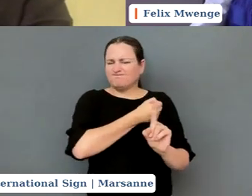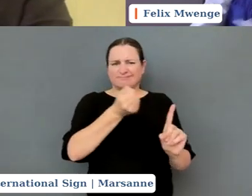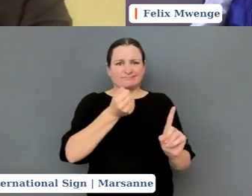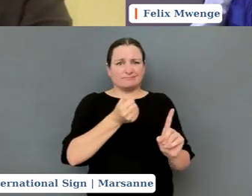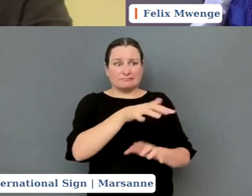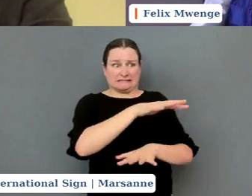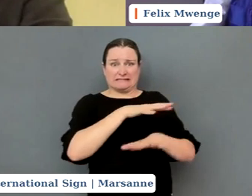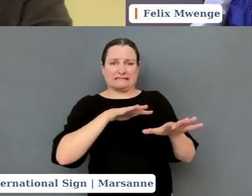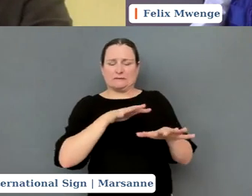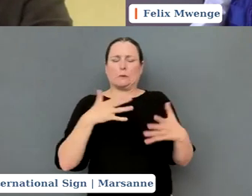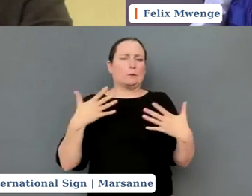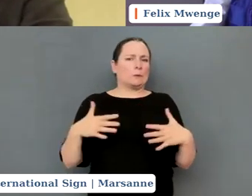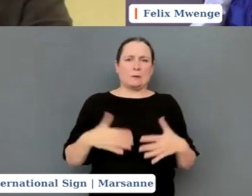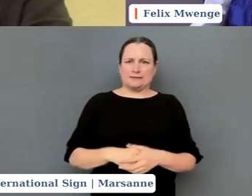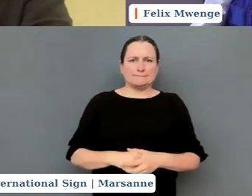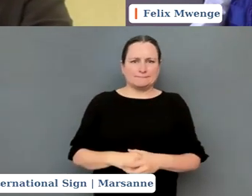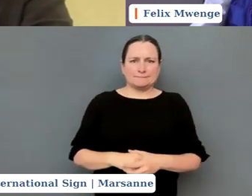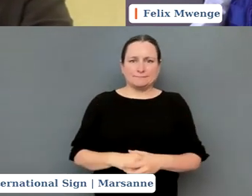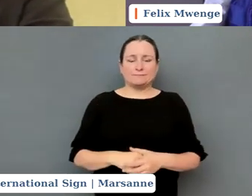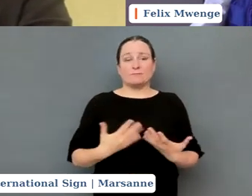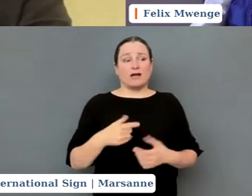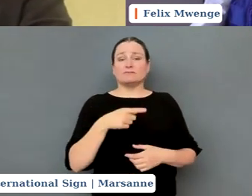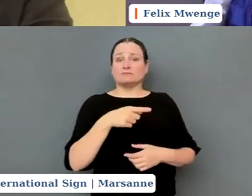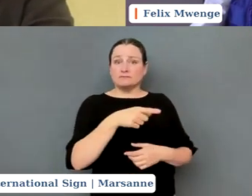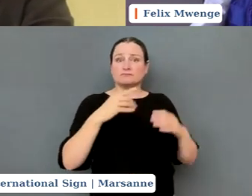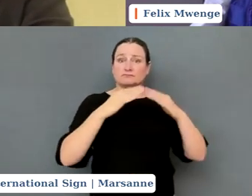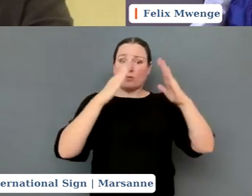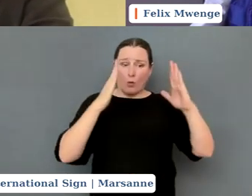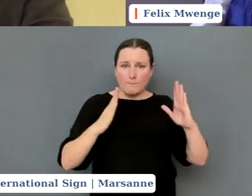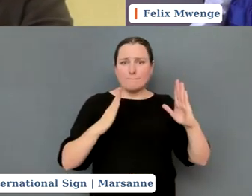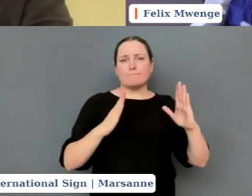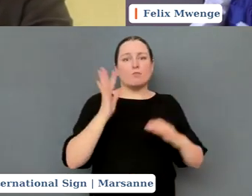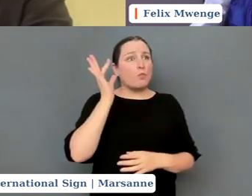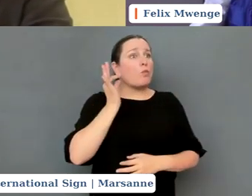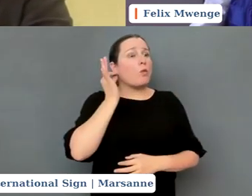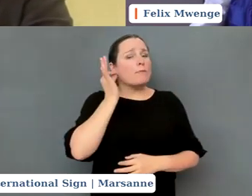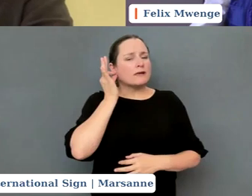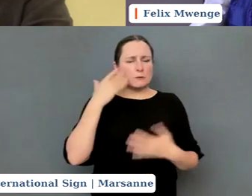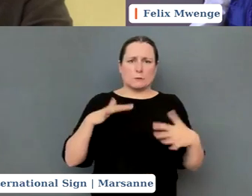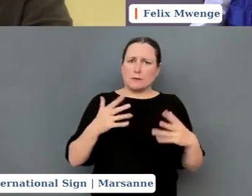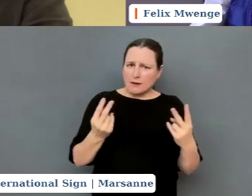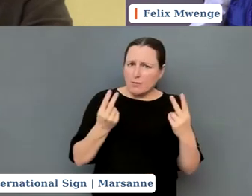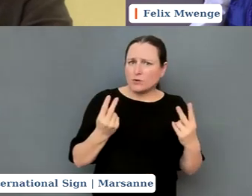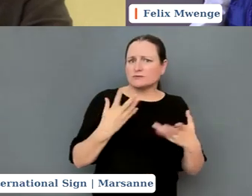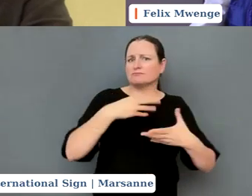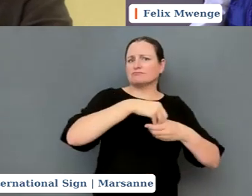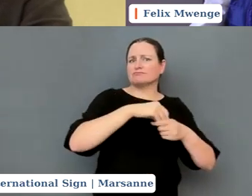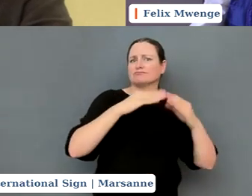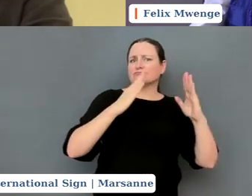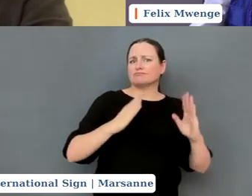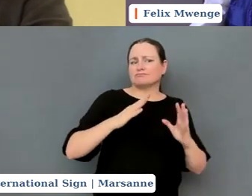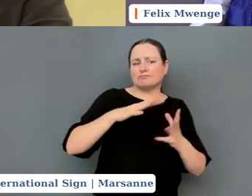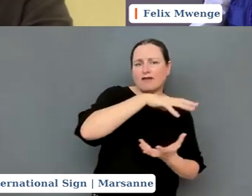very important role within their families. Regarding the organizations, the platform